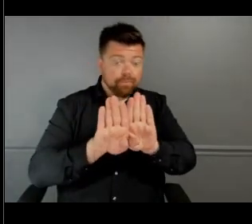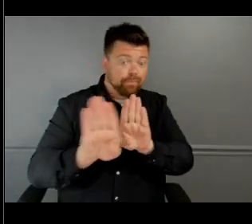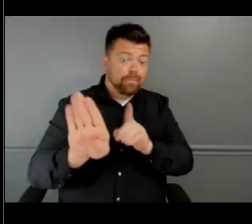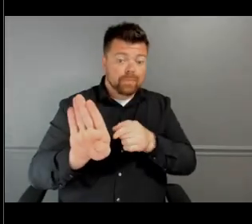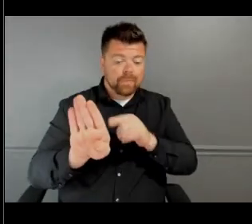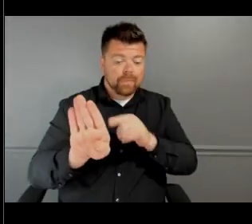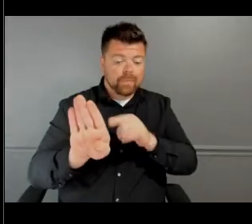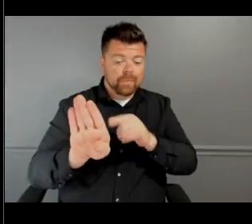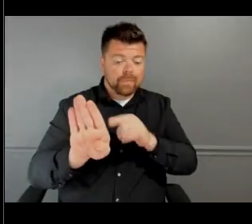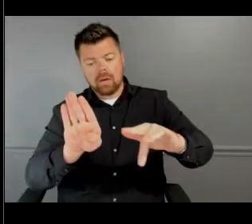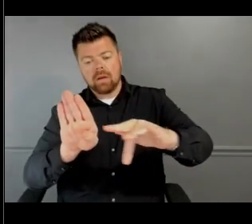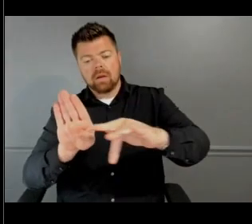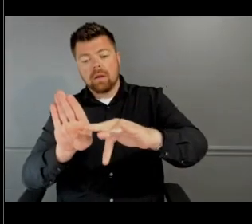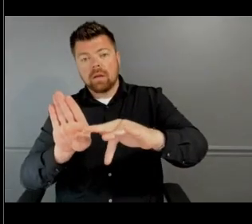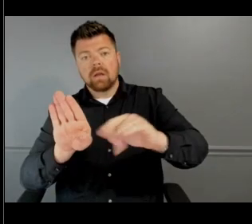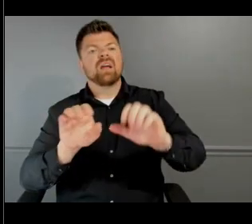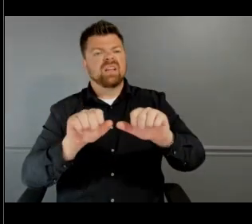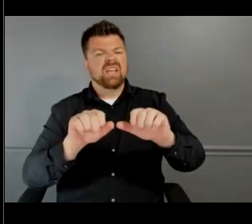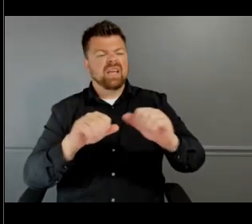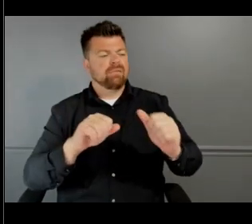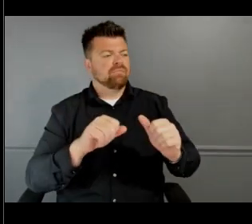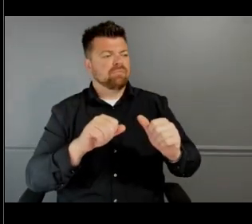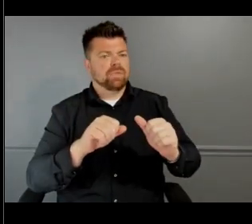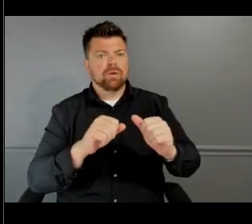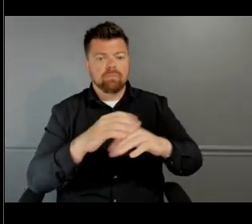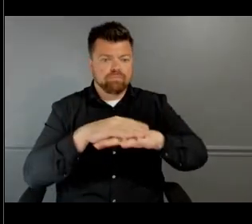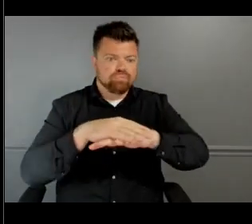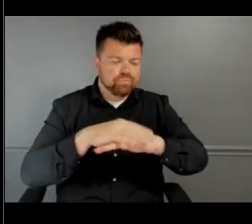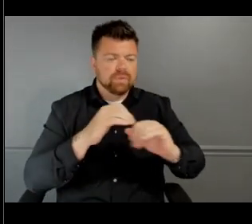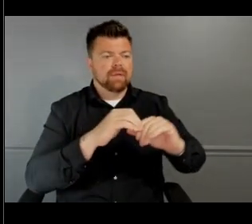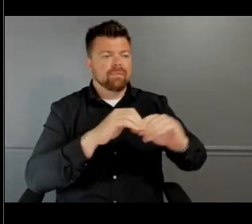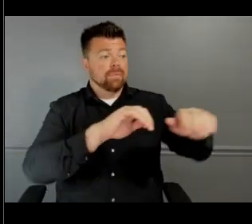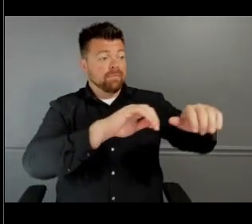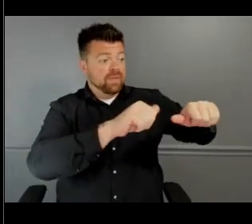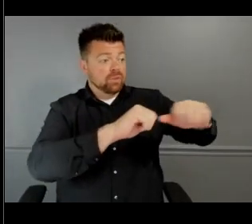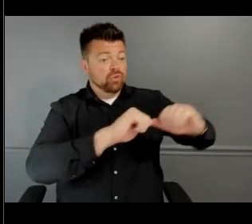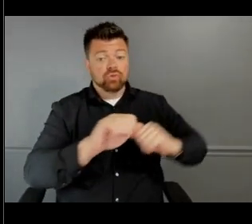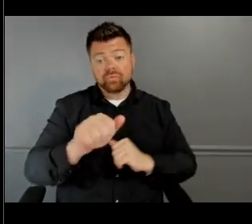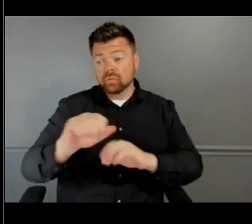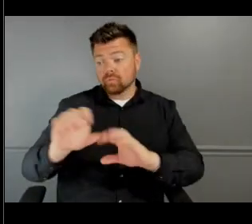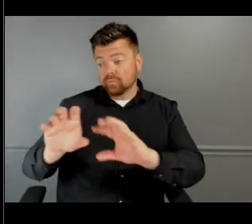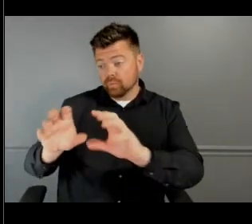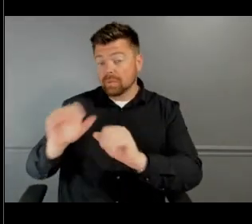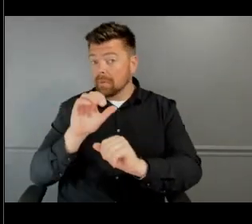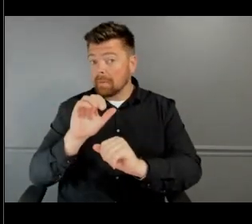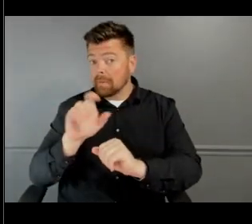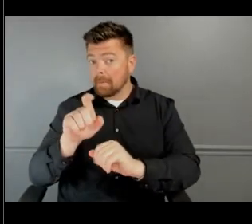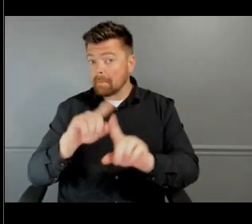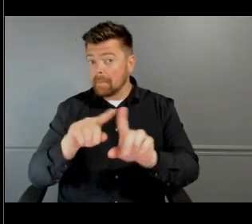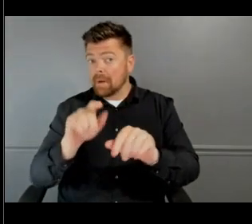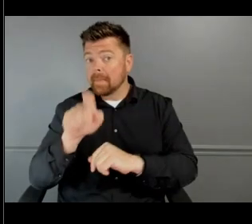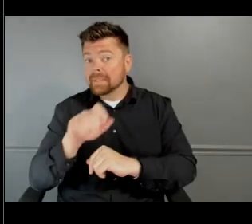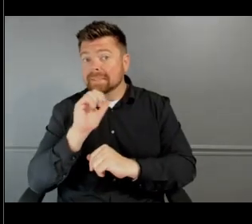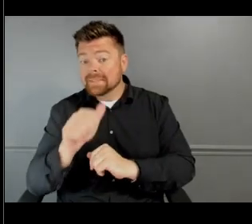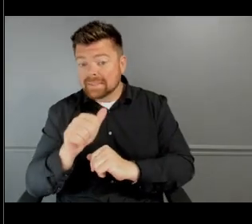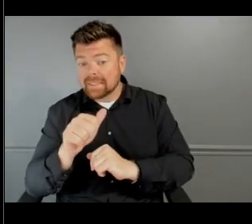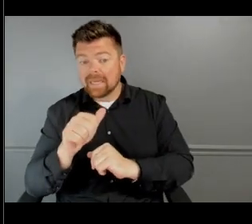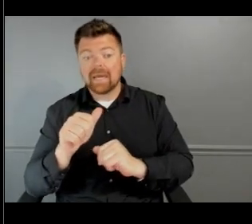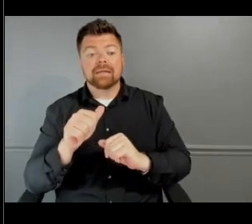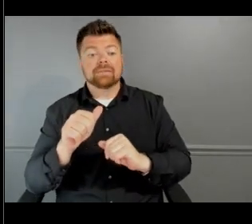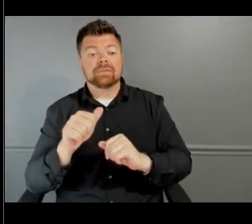clear floor space at fixtures, but must not overlap the required 30 by